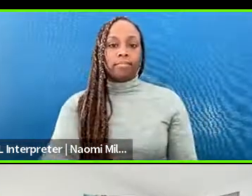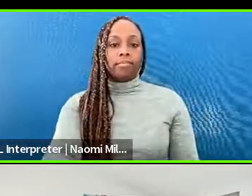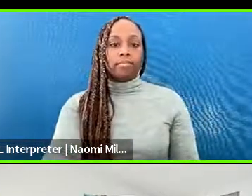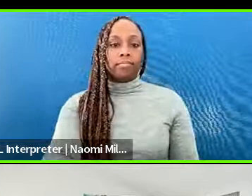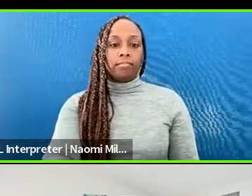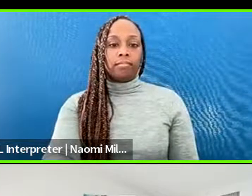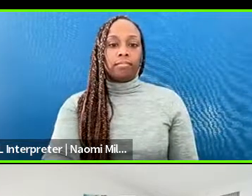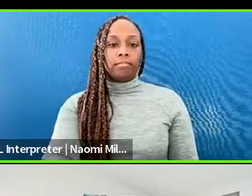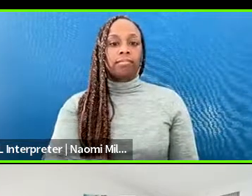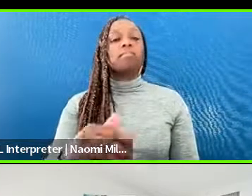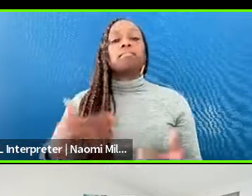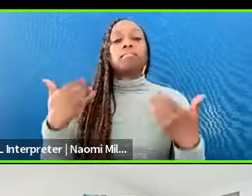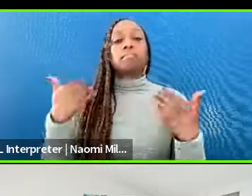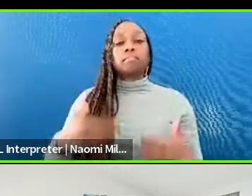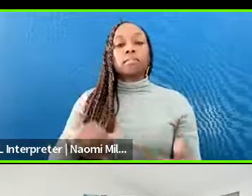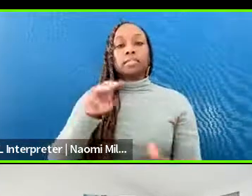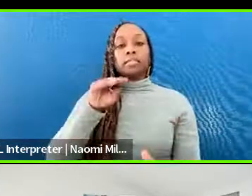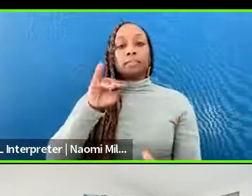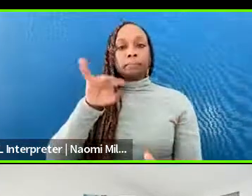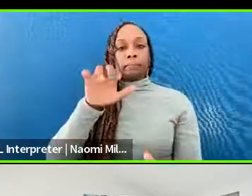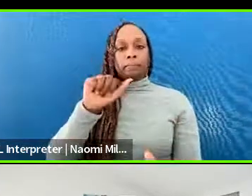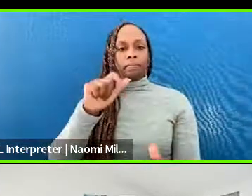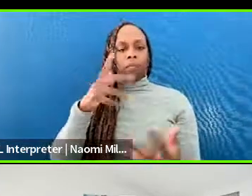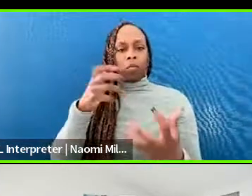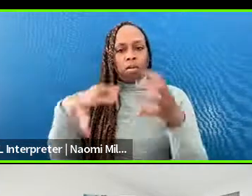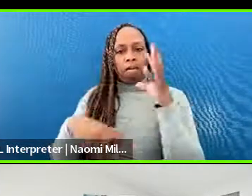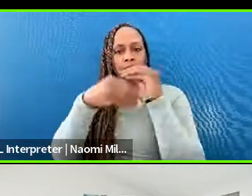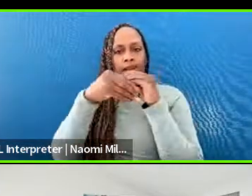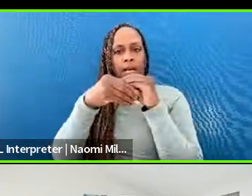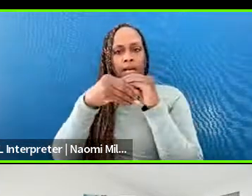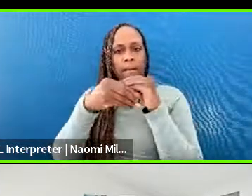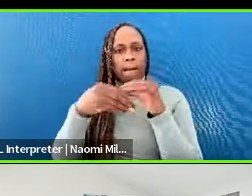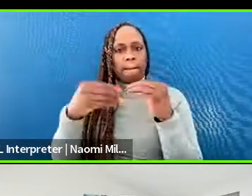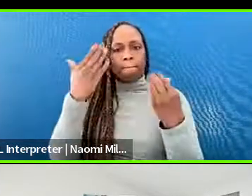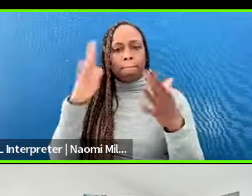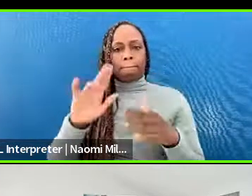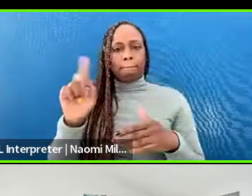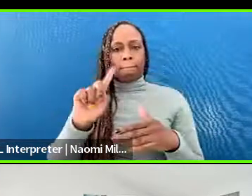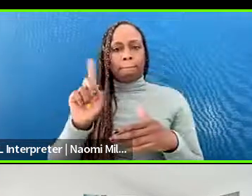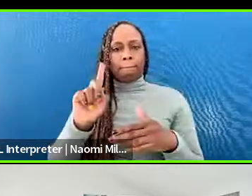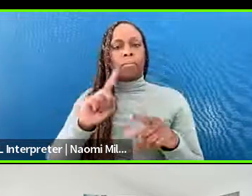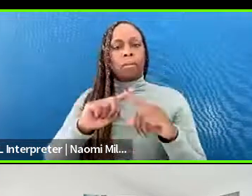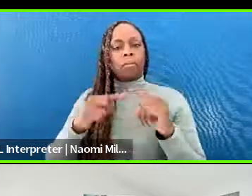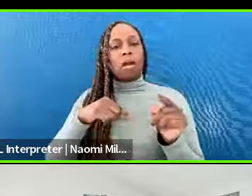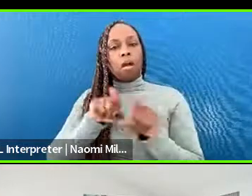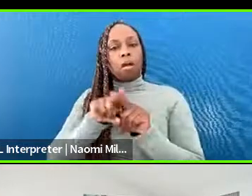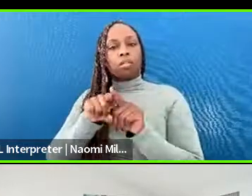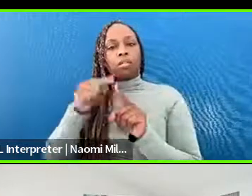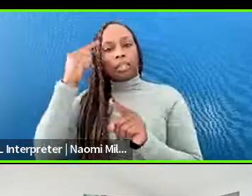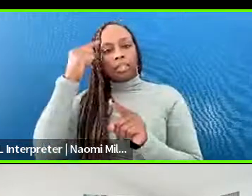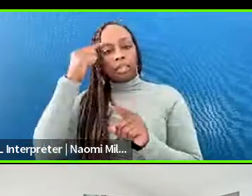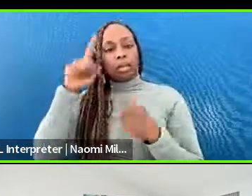This is Mia. I just want to add to this, and I don't know where this lives, but I also think really